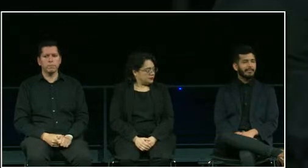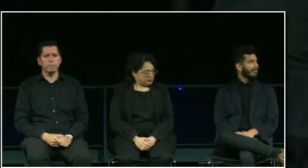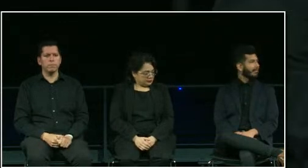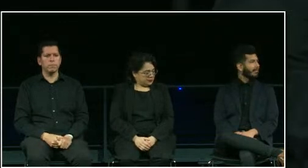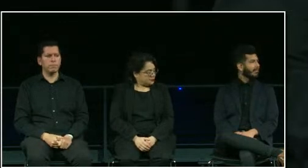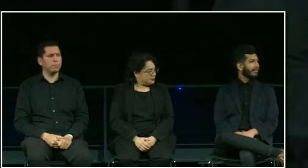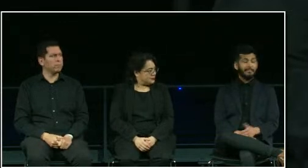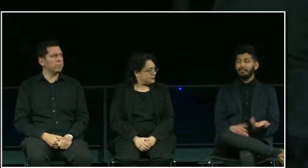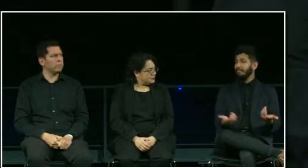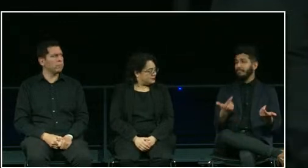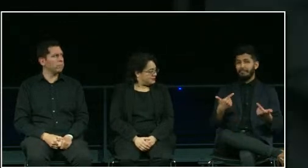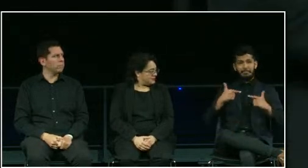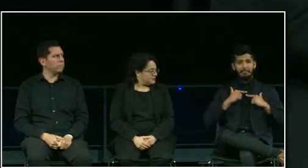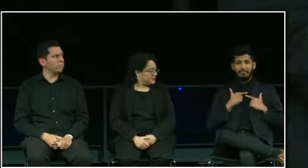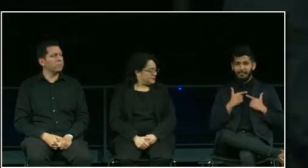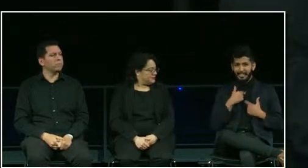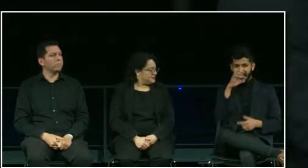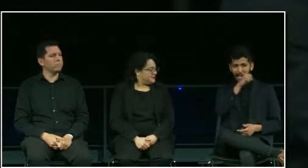Hey, I guess I'm next.